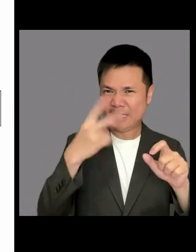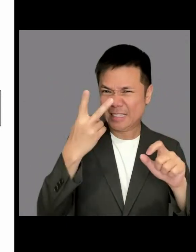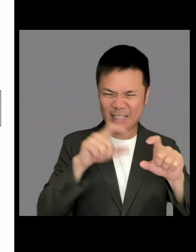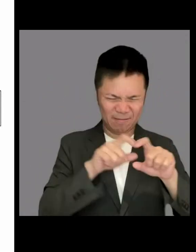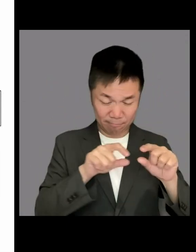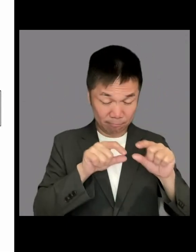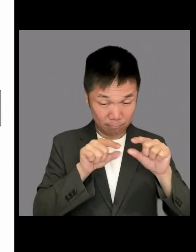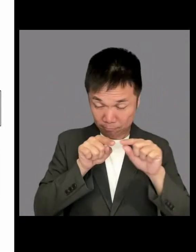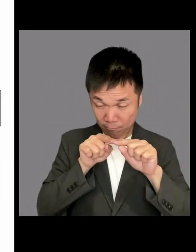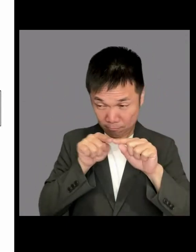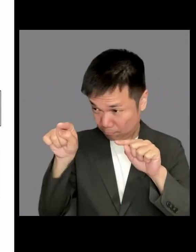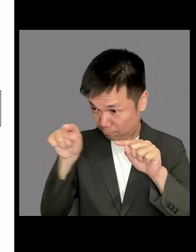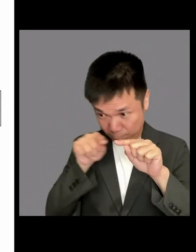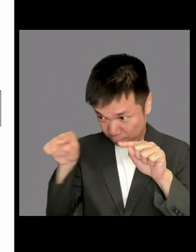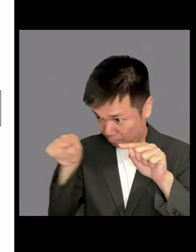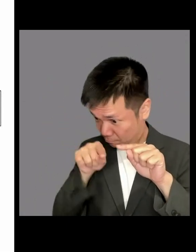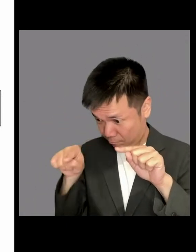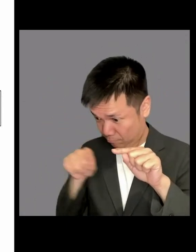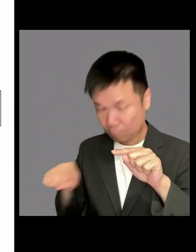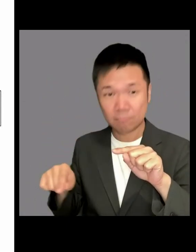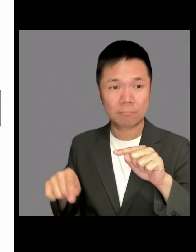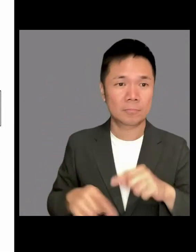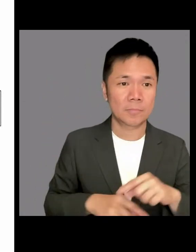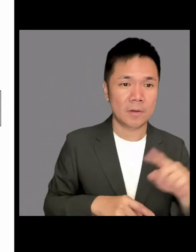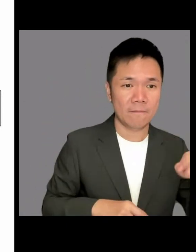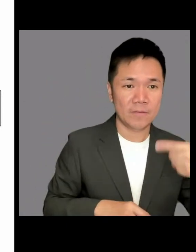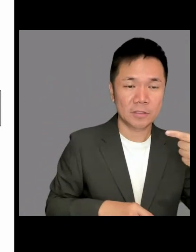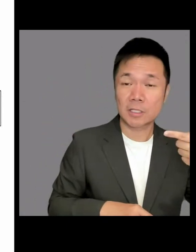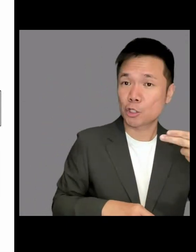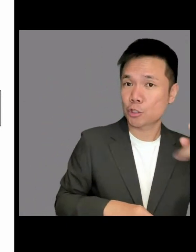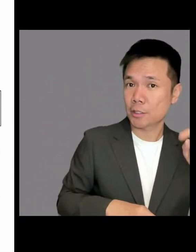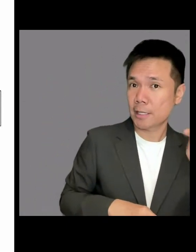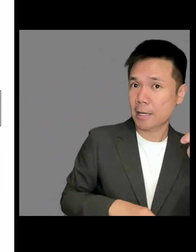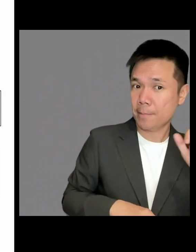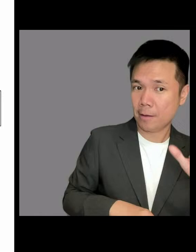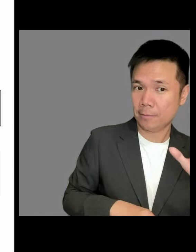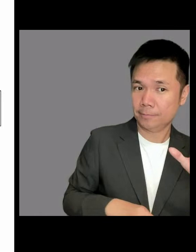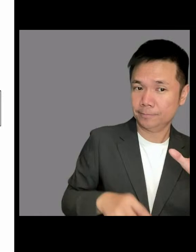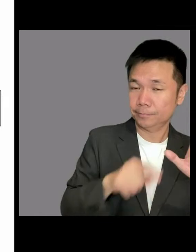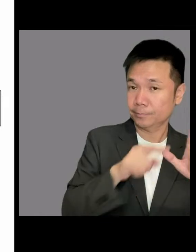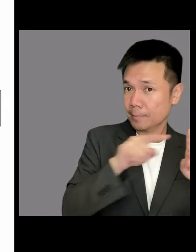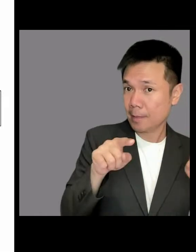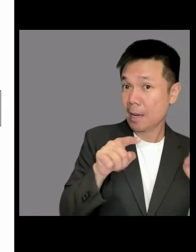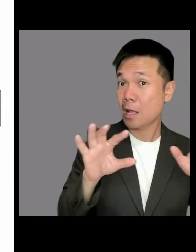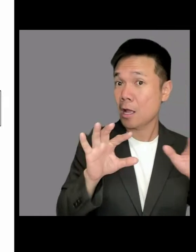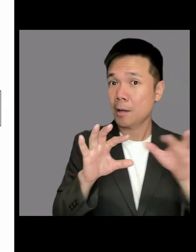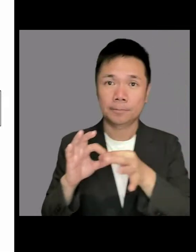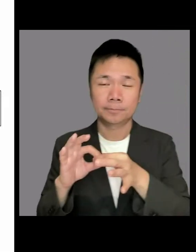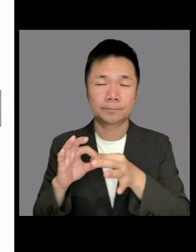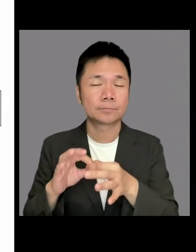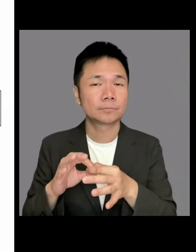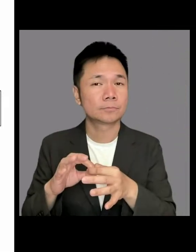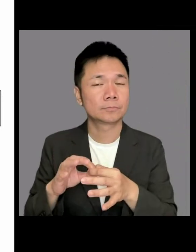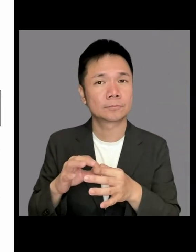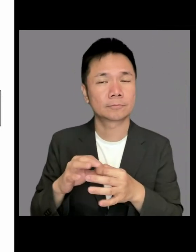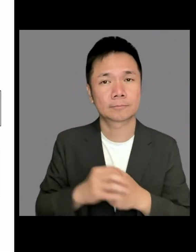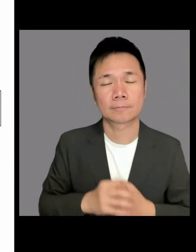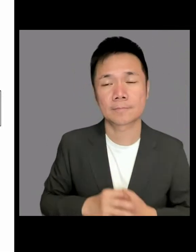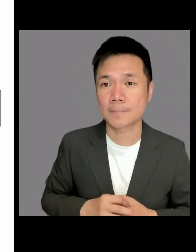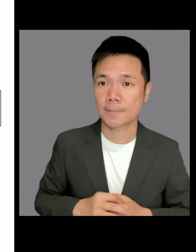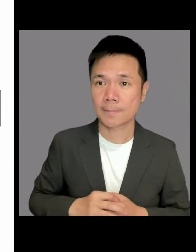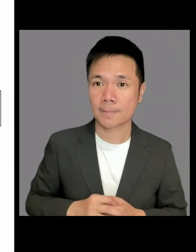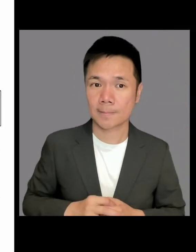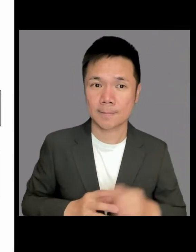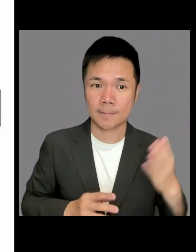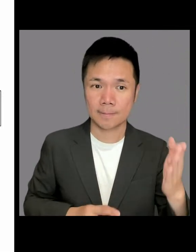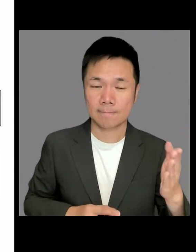So the first is for a static HTML page. So you have the DOM tree that communicates to the